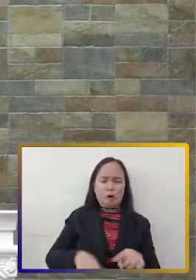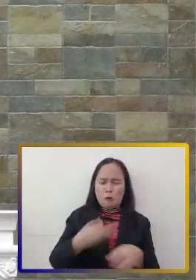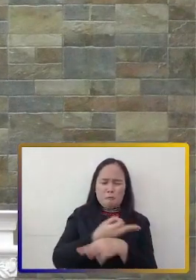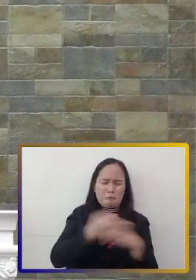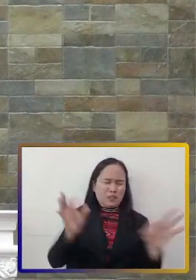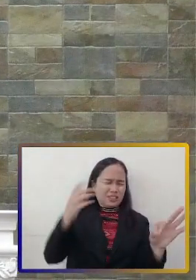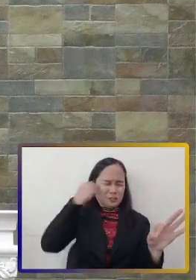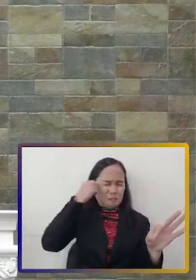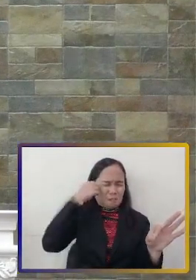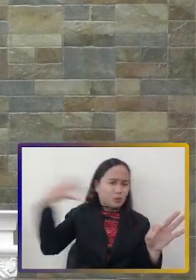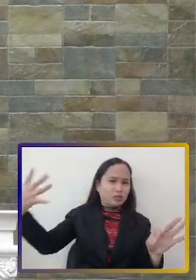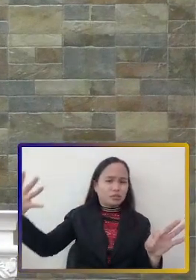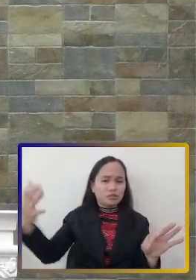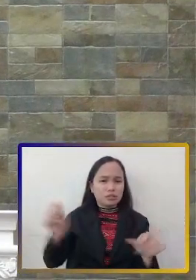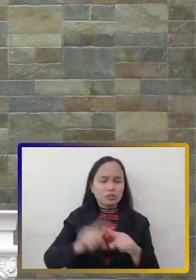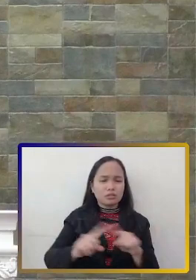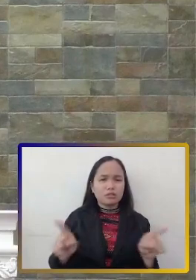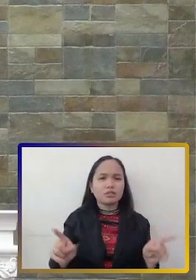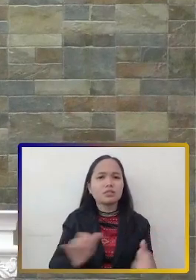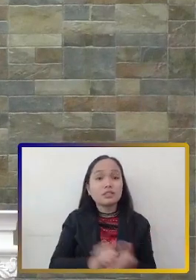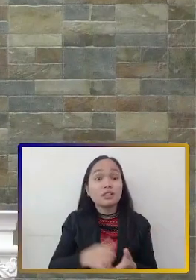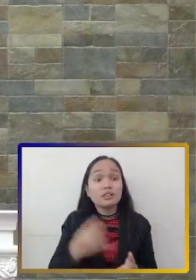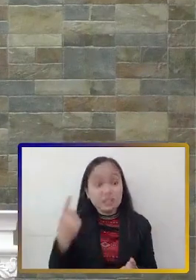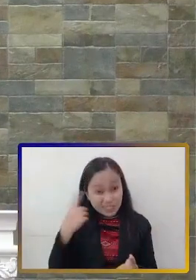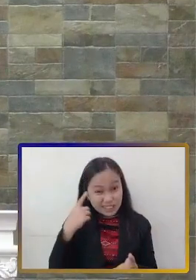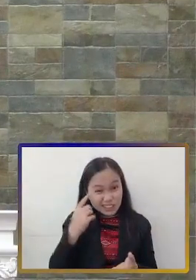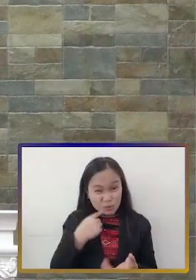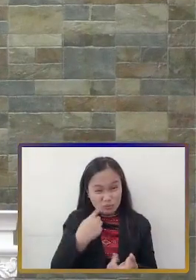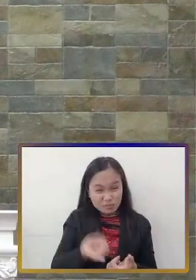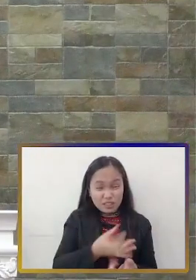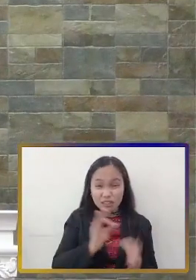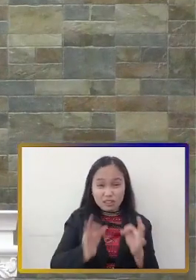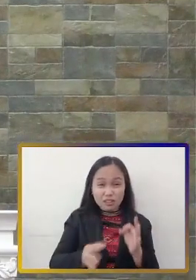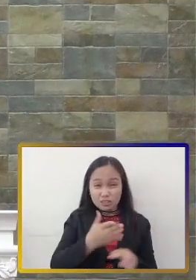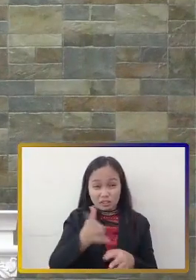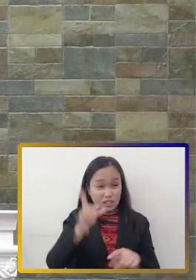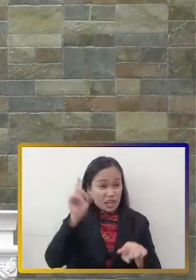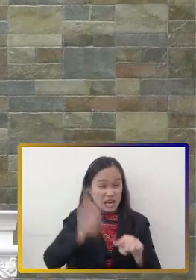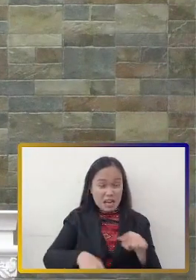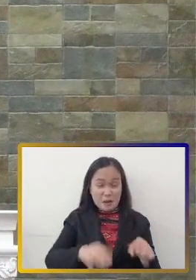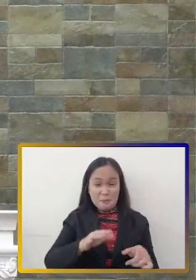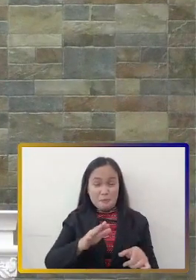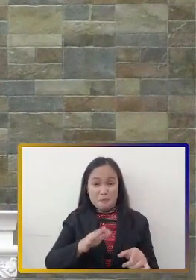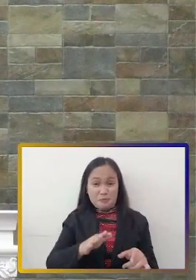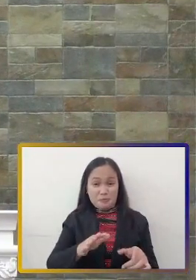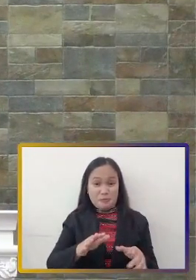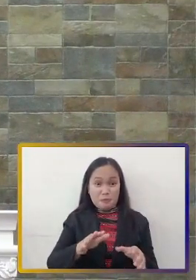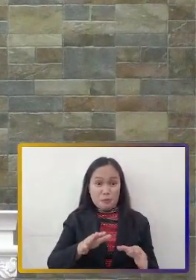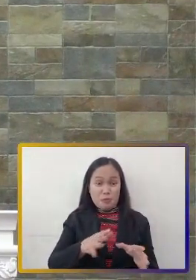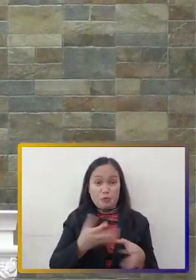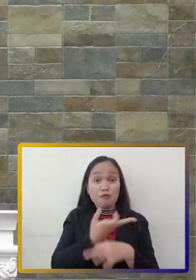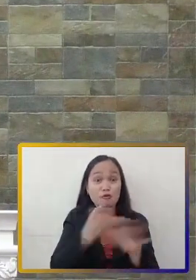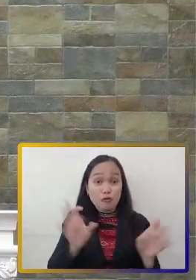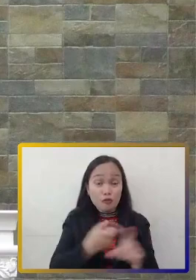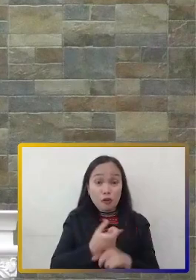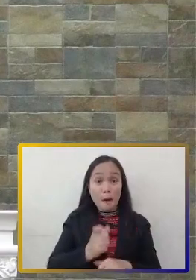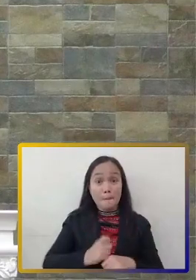It's so hard for you to get out from it. Listen, you cannot get out from pride by